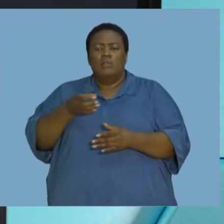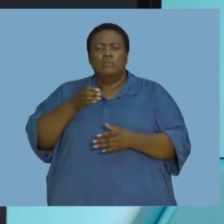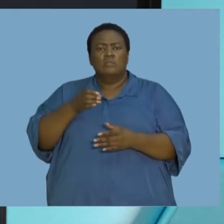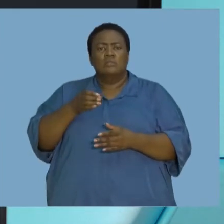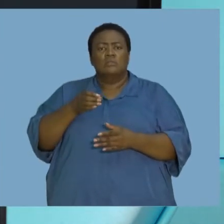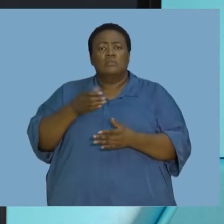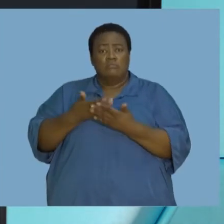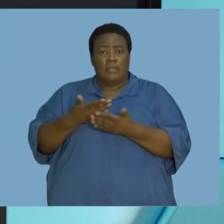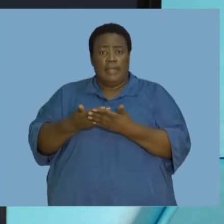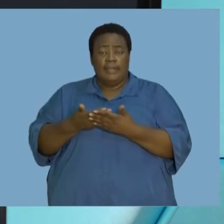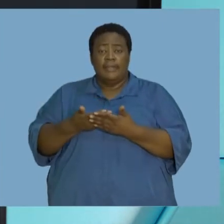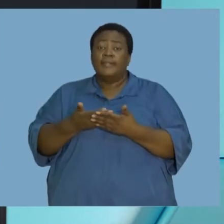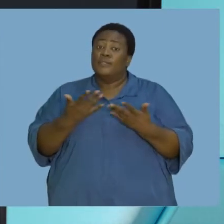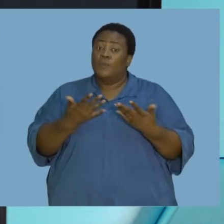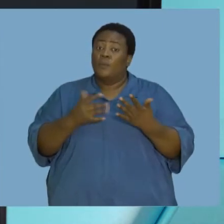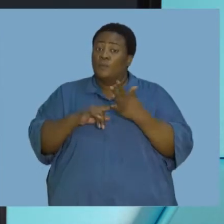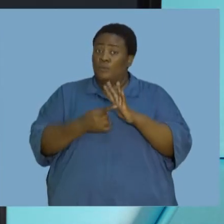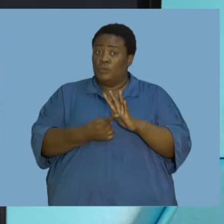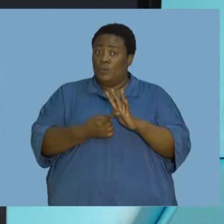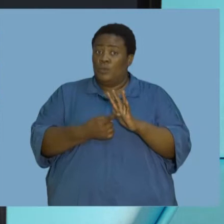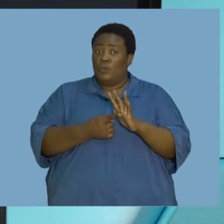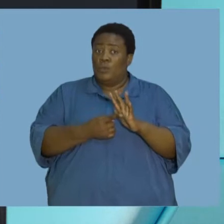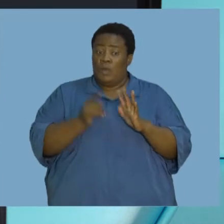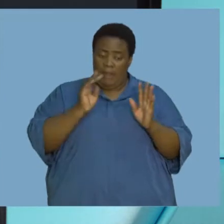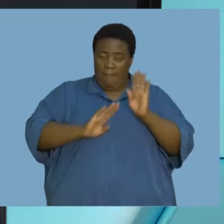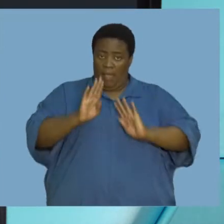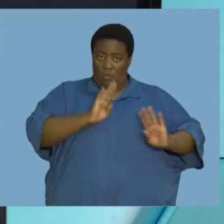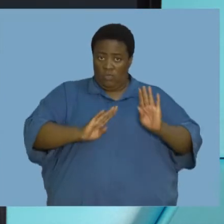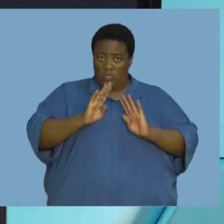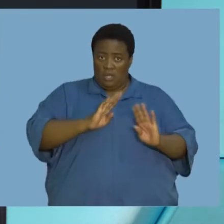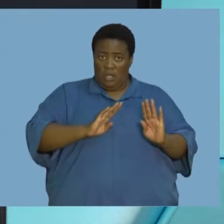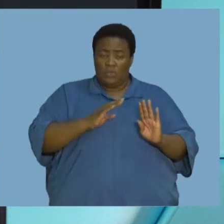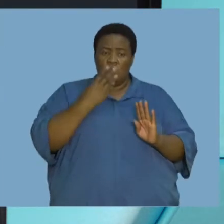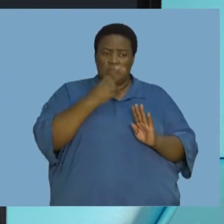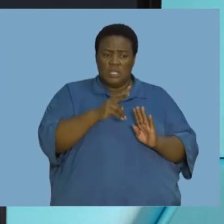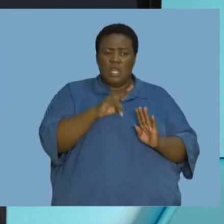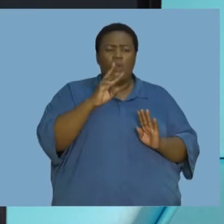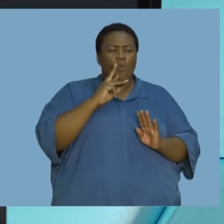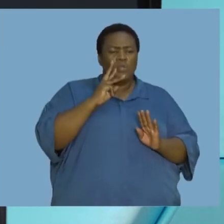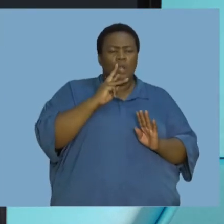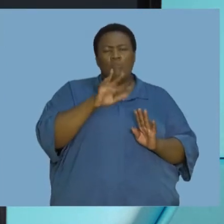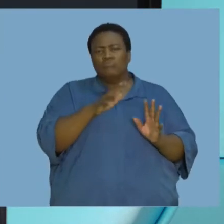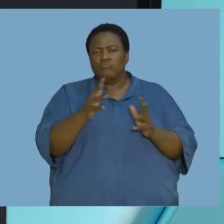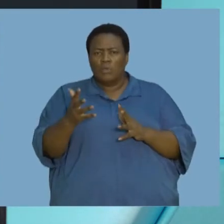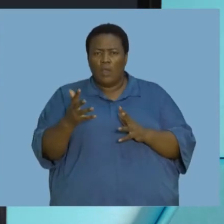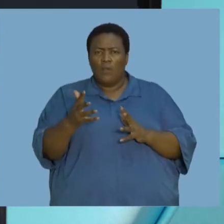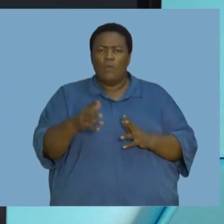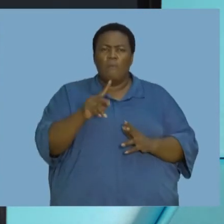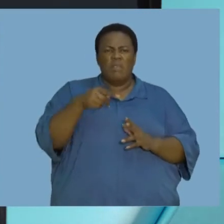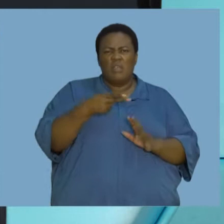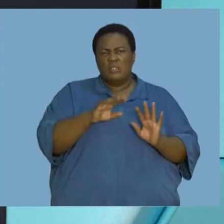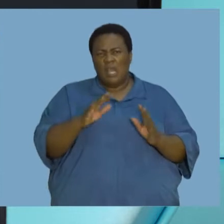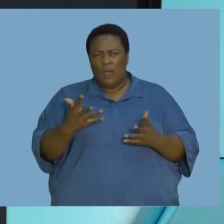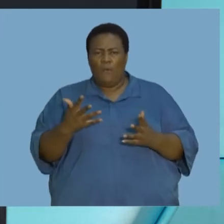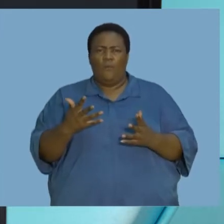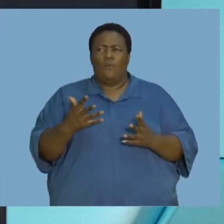from a biological indicator perspective, where we look at the biodiversity of water, a rich supply